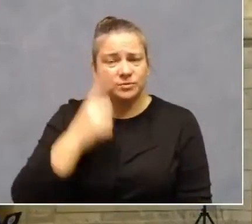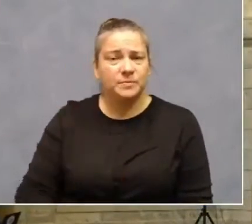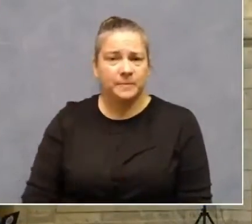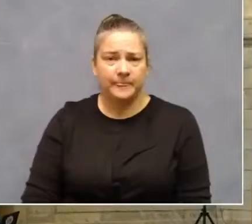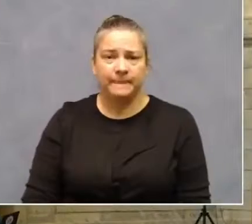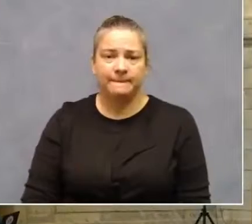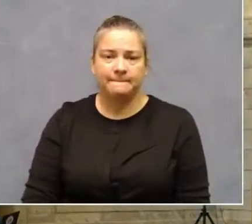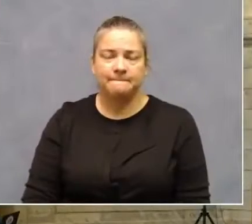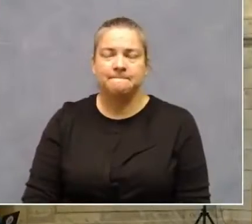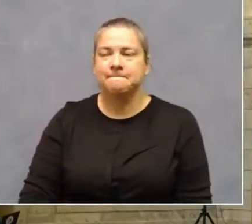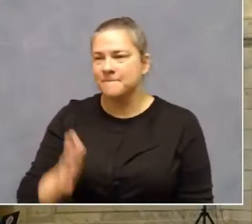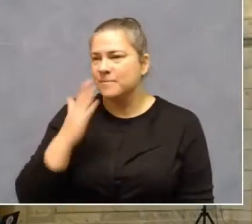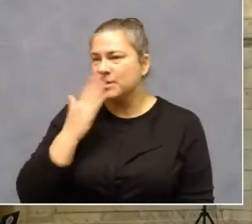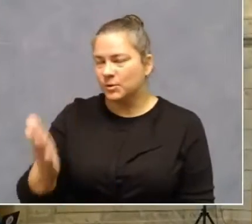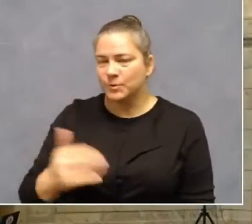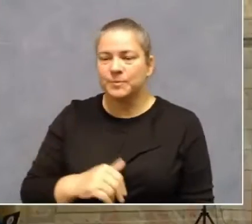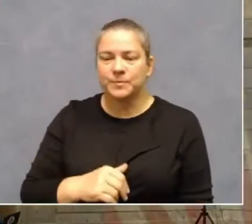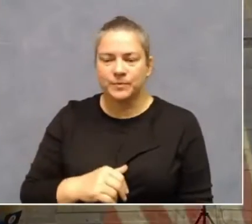Thank you.